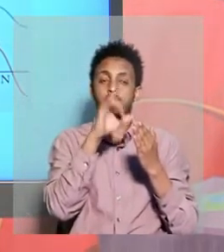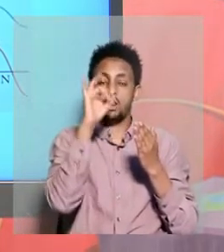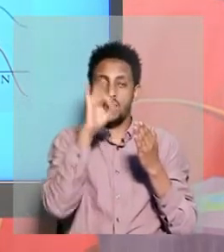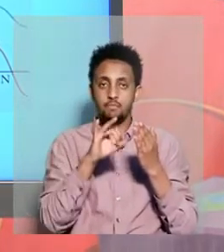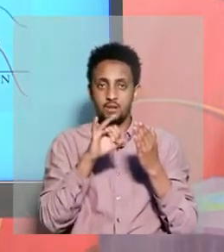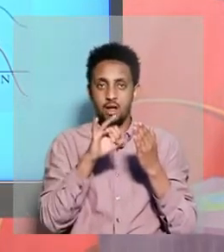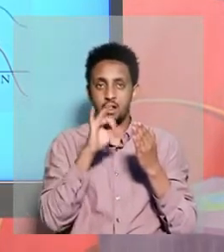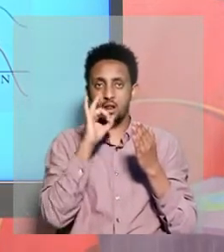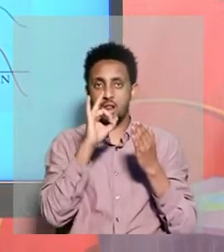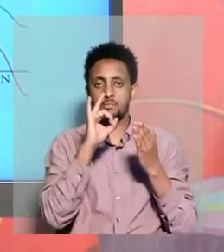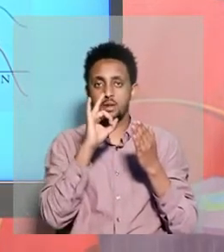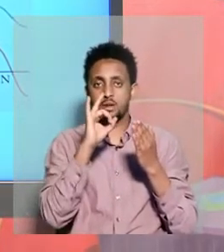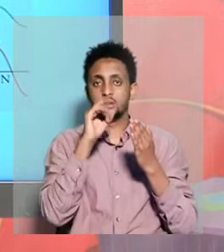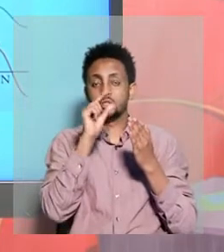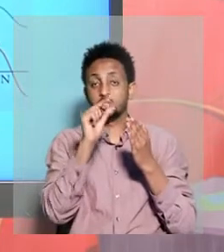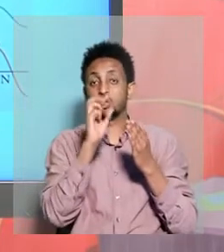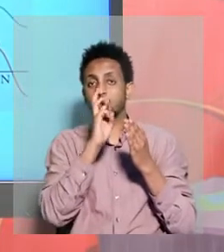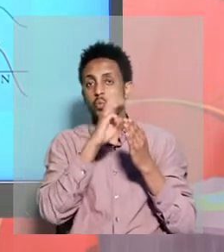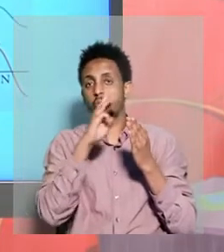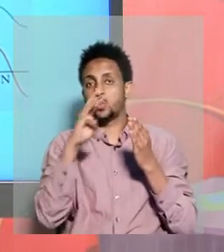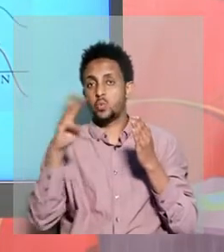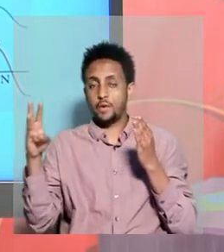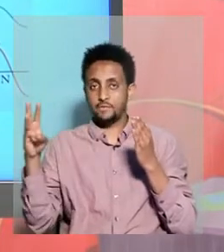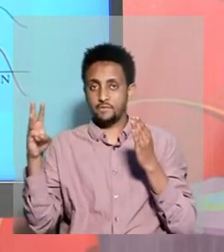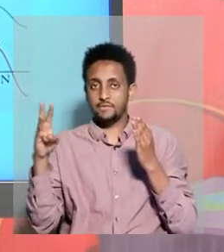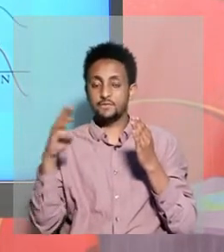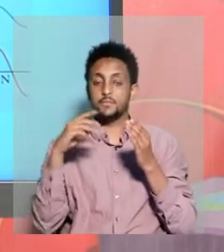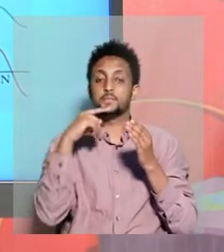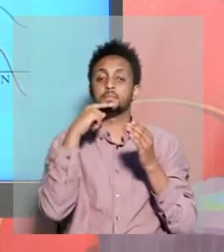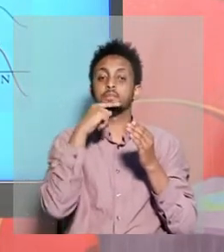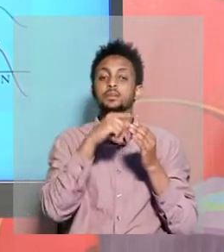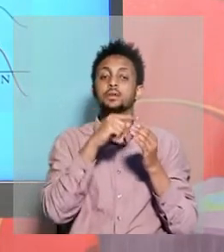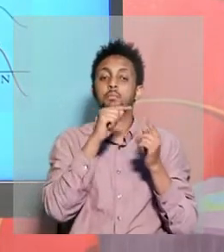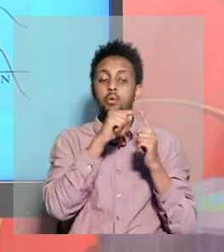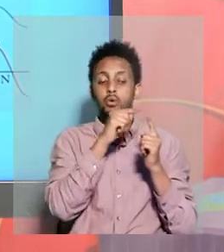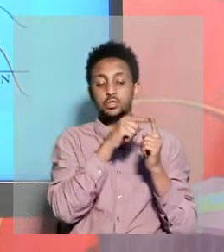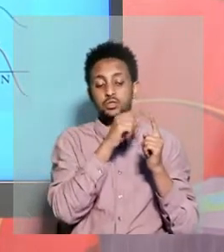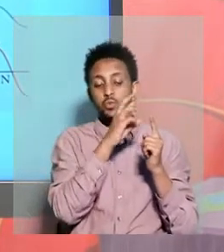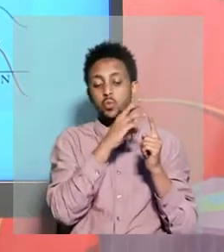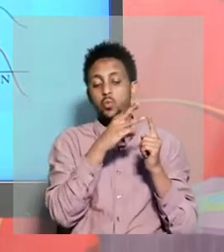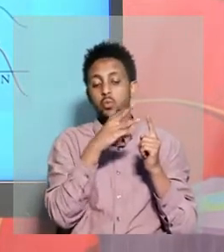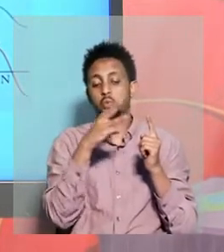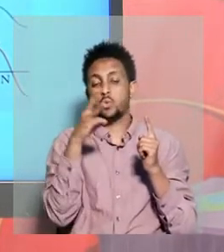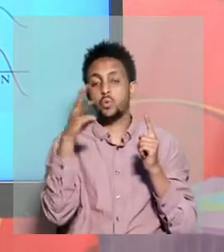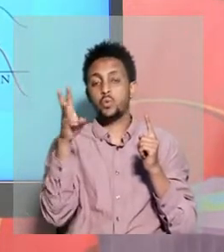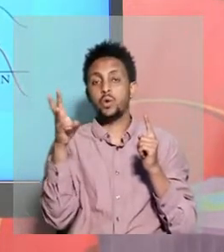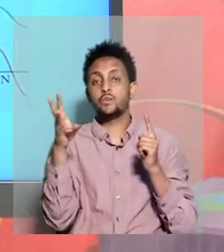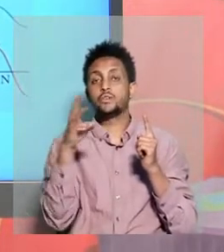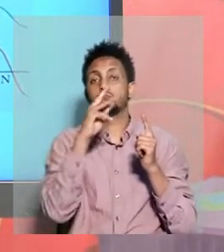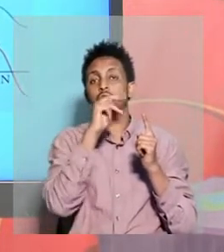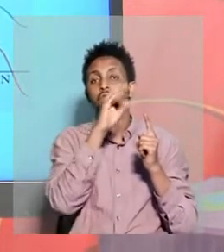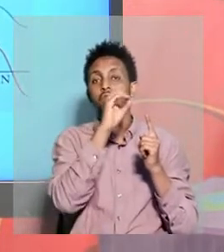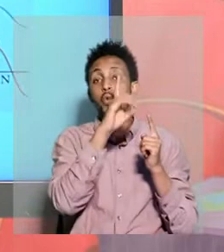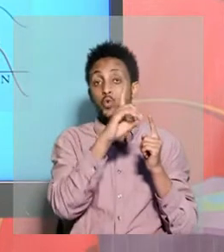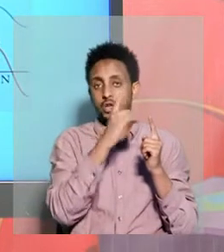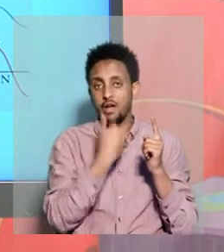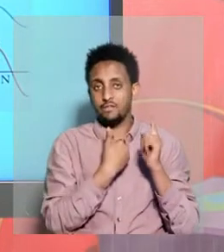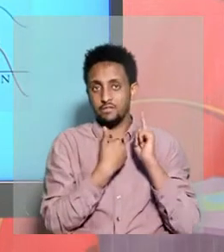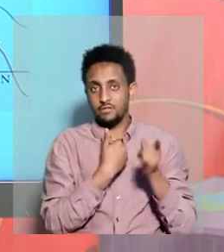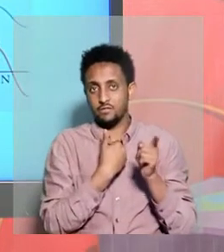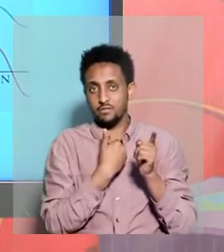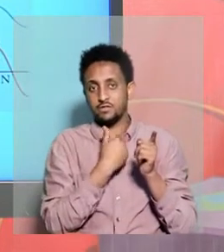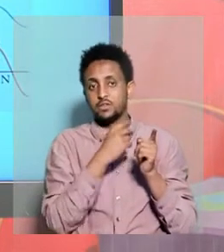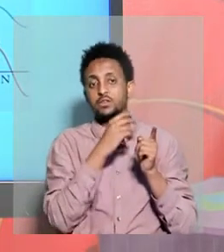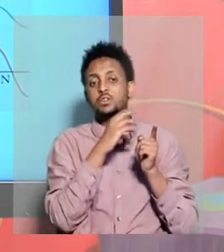is one single wave. And therefore, the point here is known to be nodes, because no